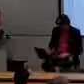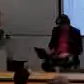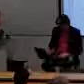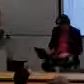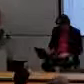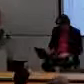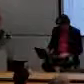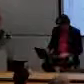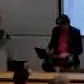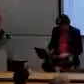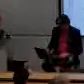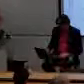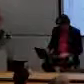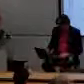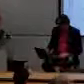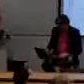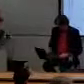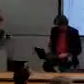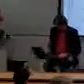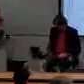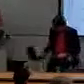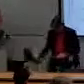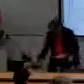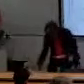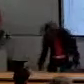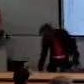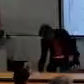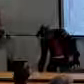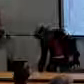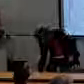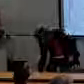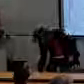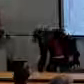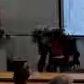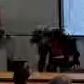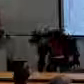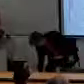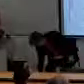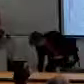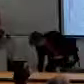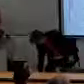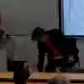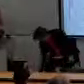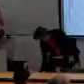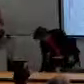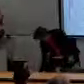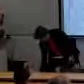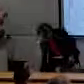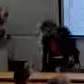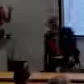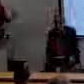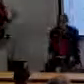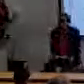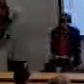kinds of devices with their data, their needs, their kind of, experiences of the world, and who are the kind